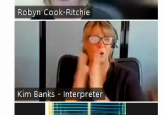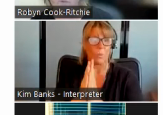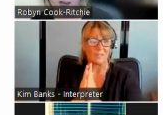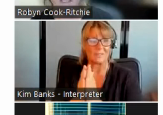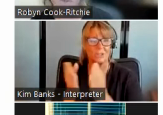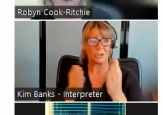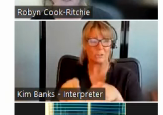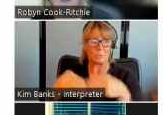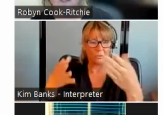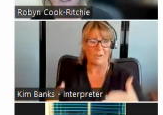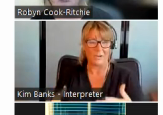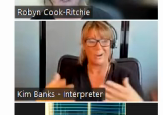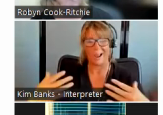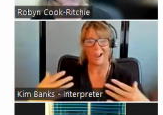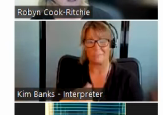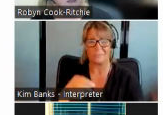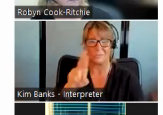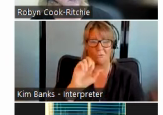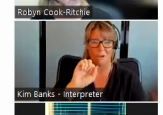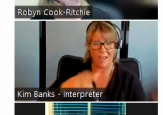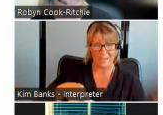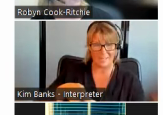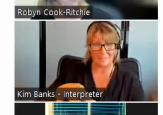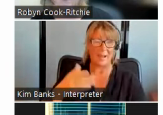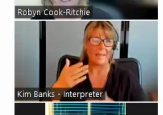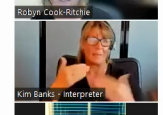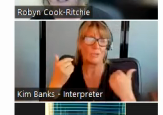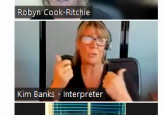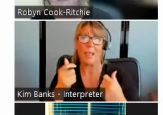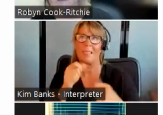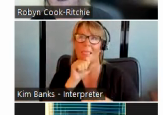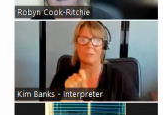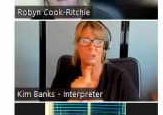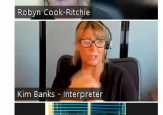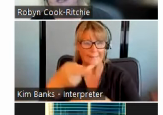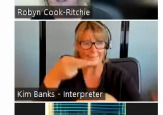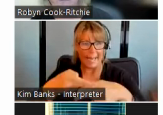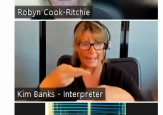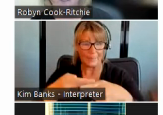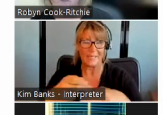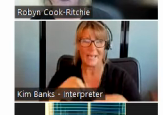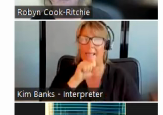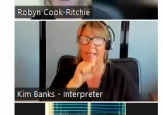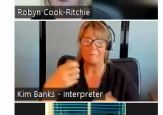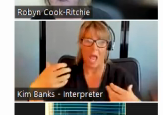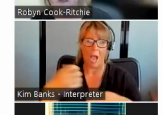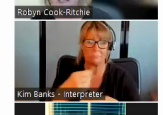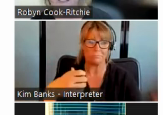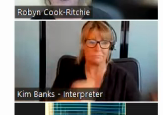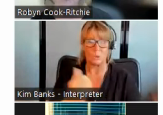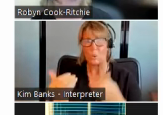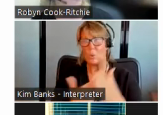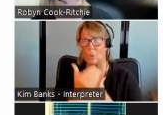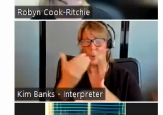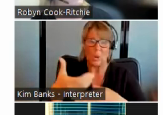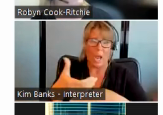Provider, or RASP, because the ministry loves to change things, and also they love to come up with great